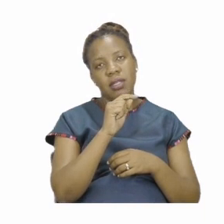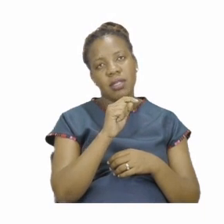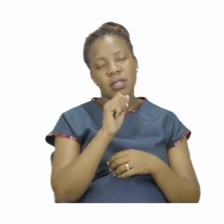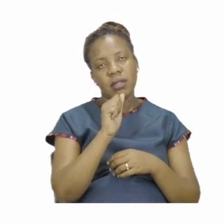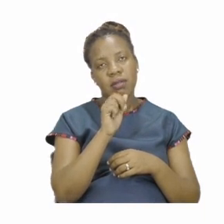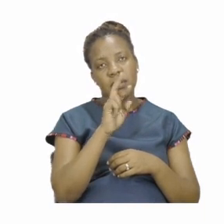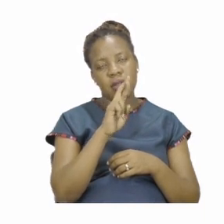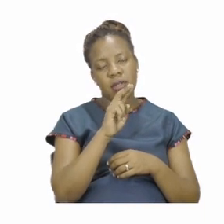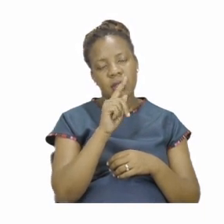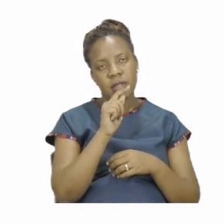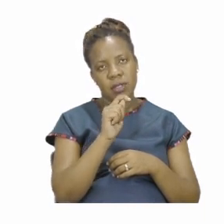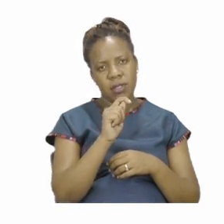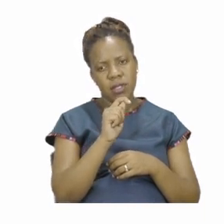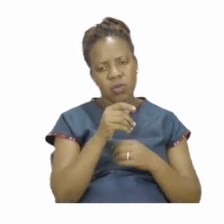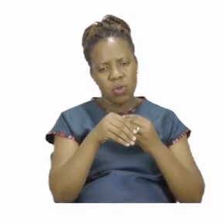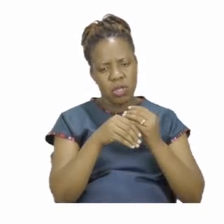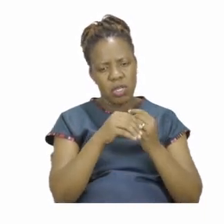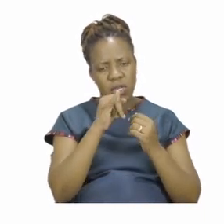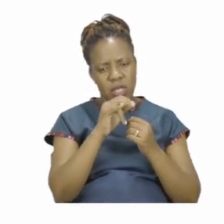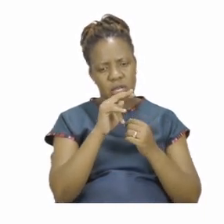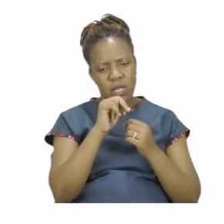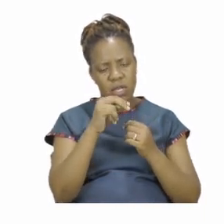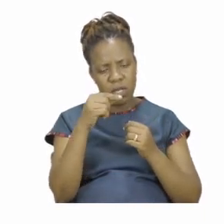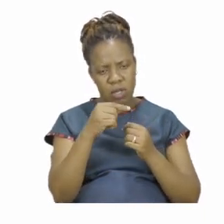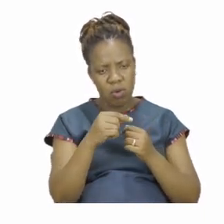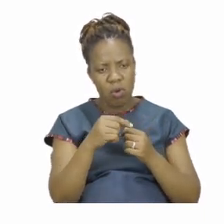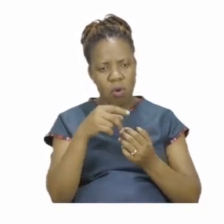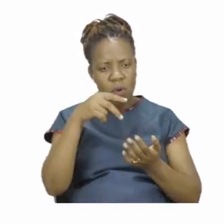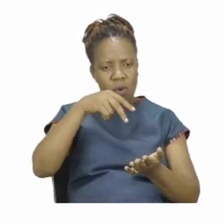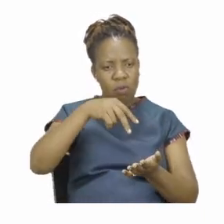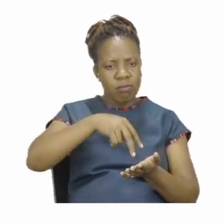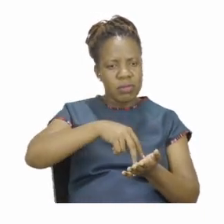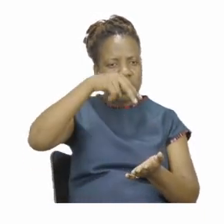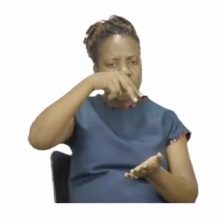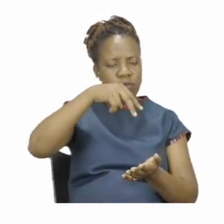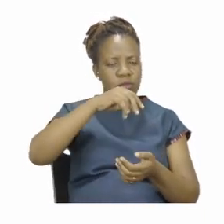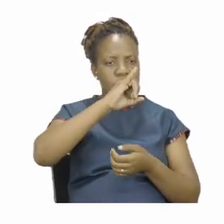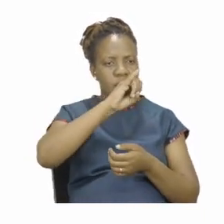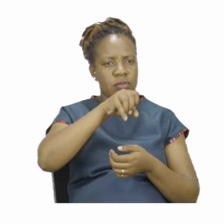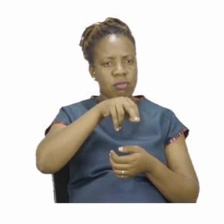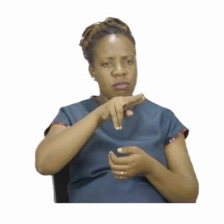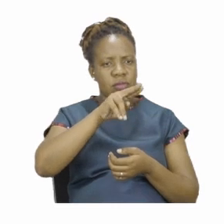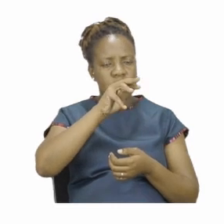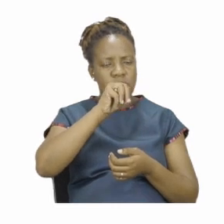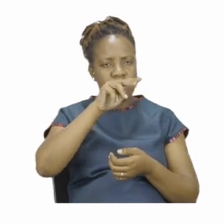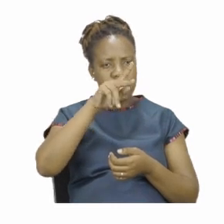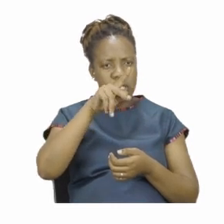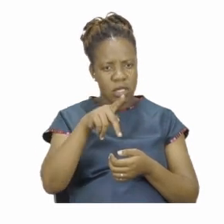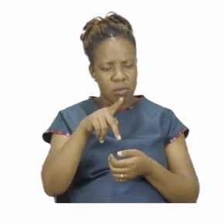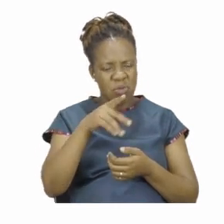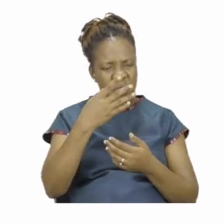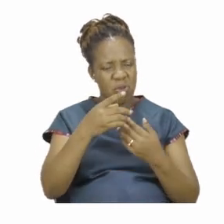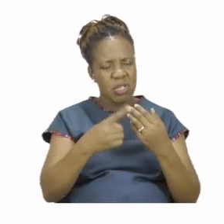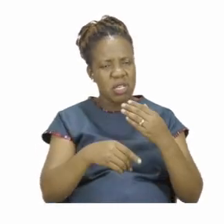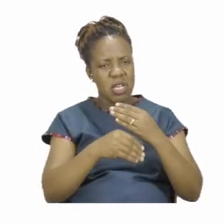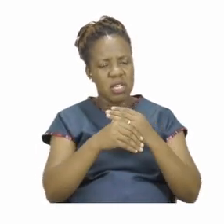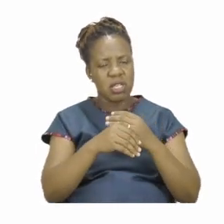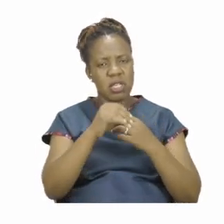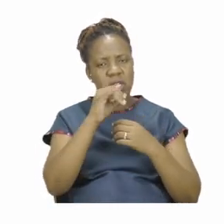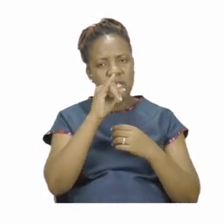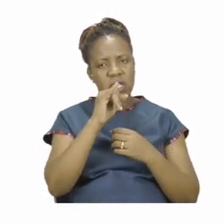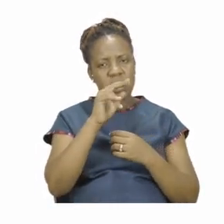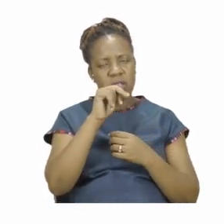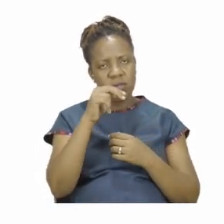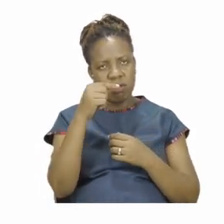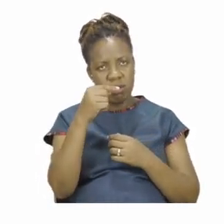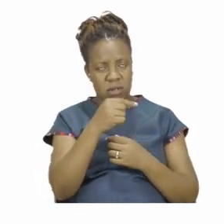jump, jumping. Those ones are the straightforward ones that don't have any extra addings.